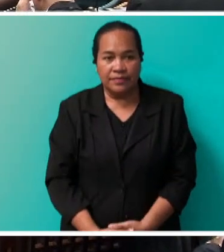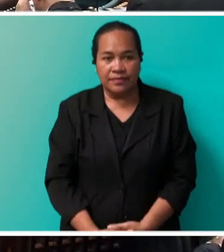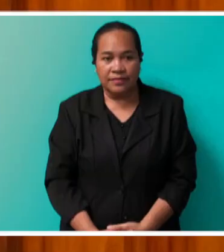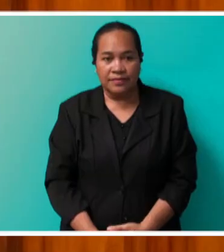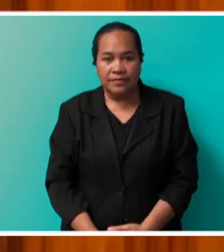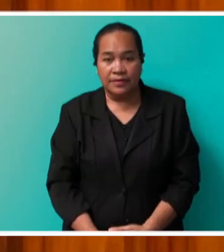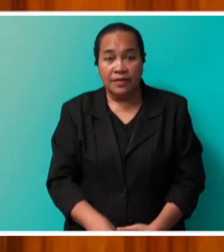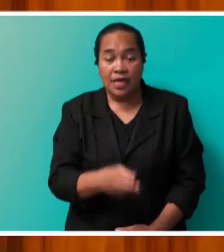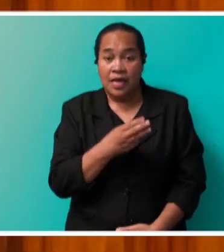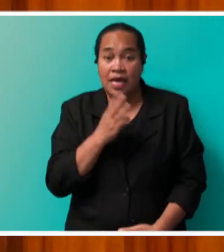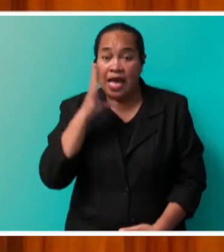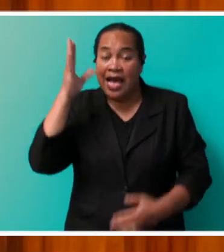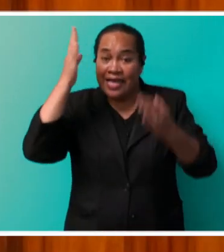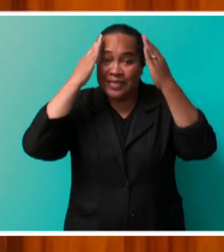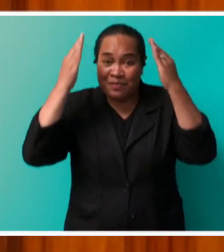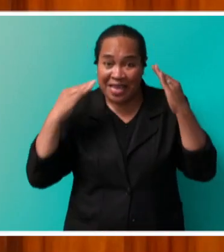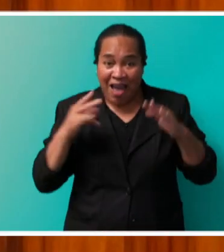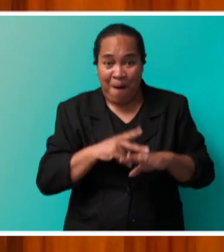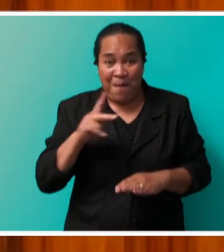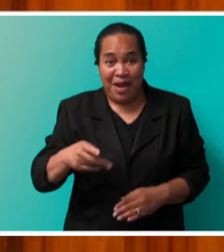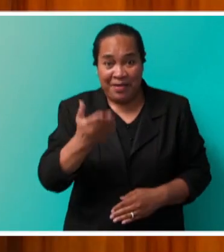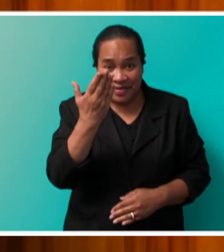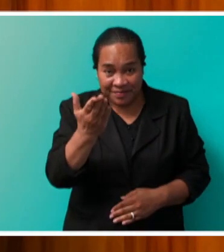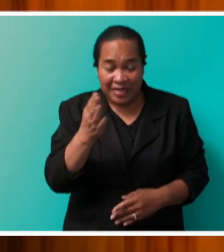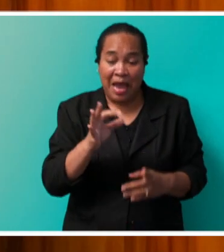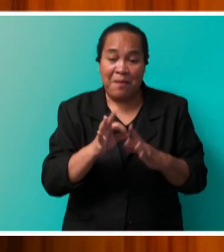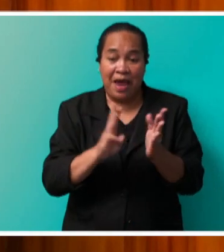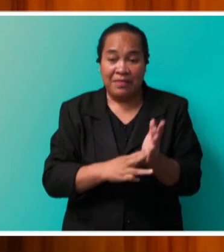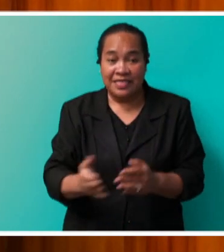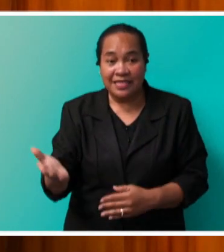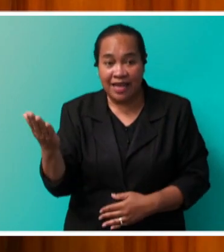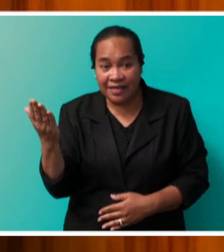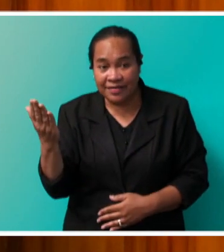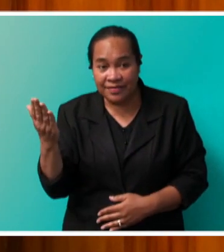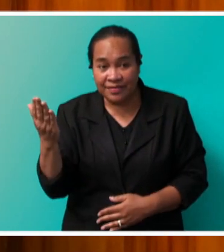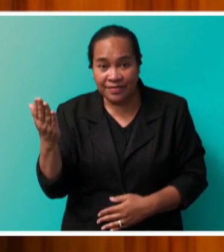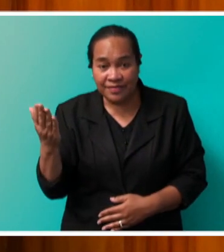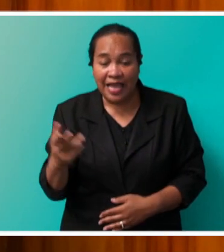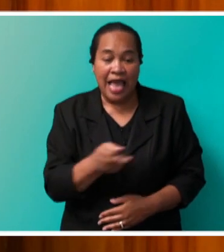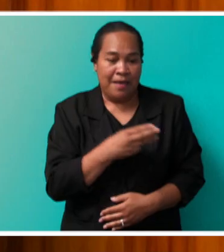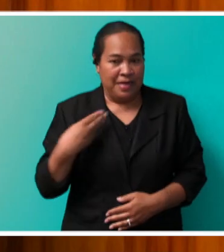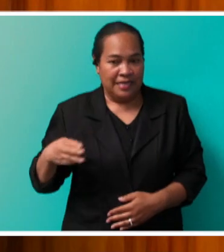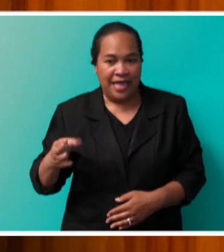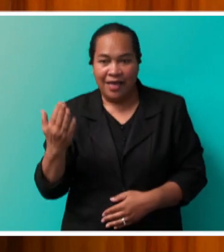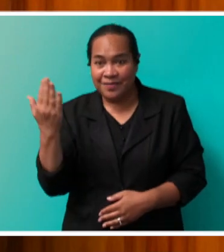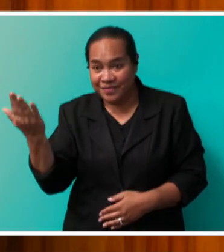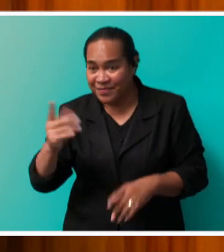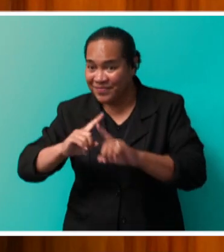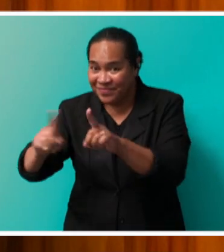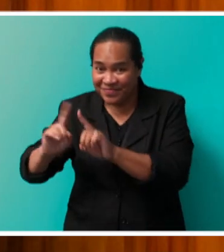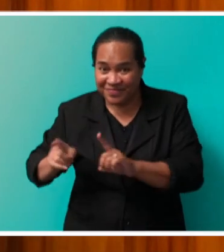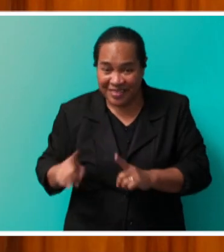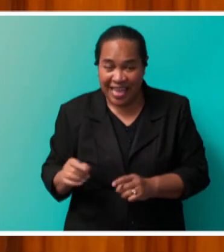the Honorable Speaker of Parliament, the Honorable Prime Minister, Honorable Ministers and Assistant Ministers,